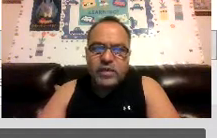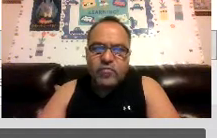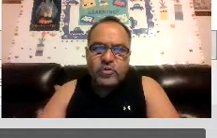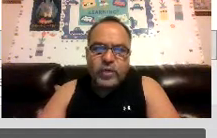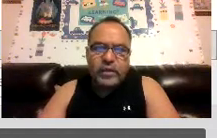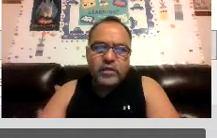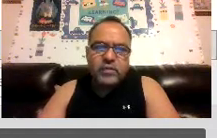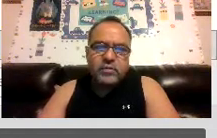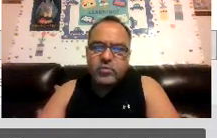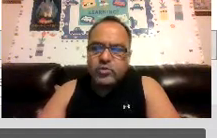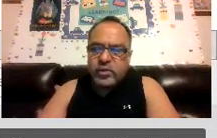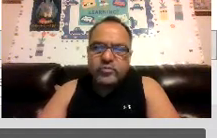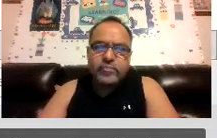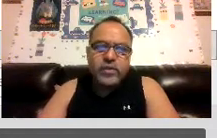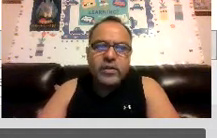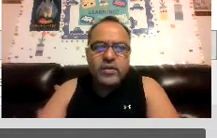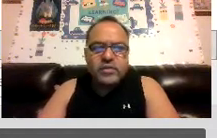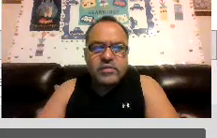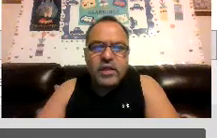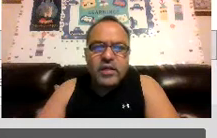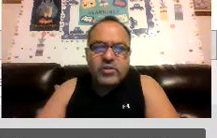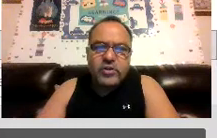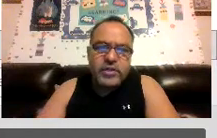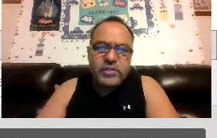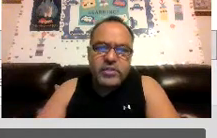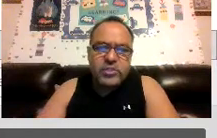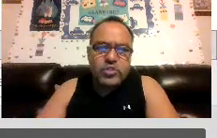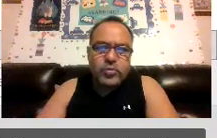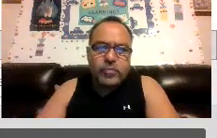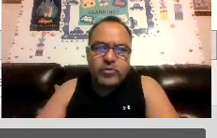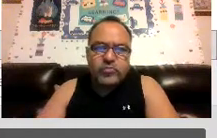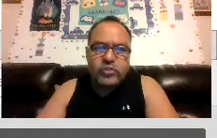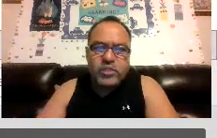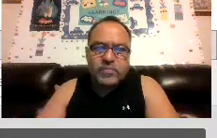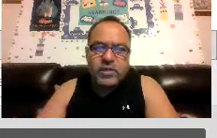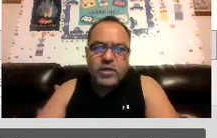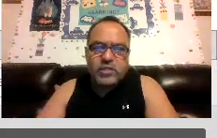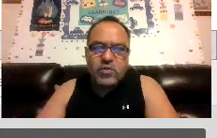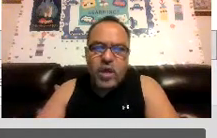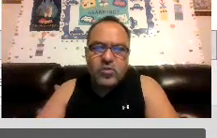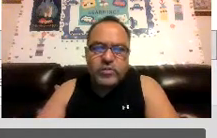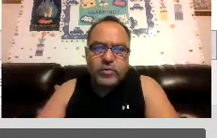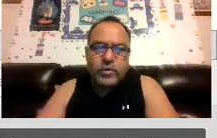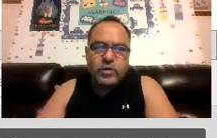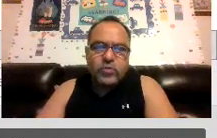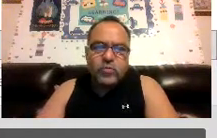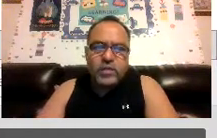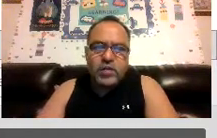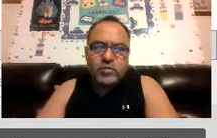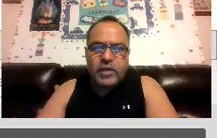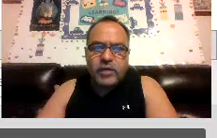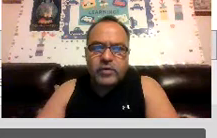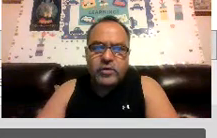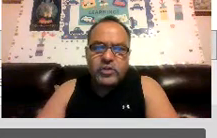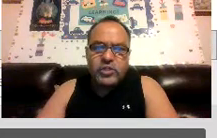hide them from her twin. Oh, they're twins. Tala hugged her knees and listened to her brother's footsteps as he ran over to her. When he